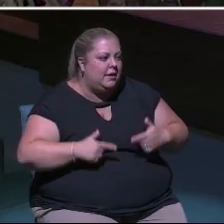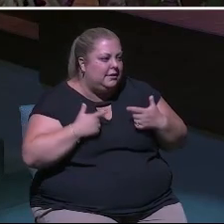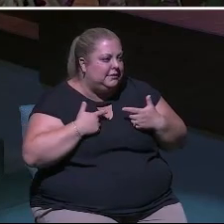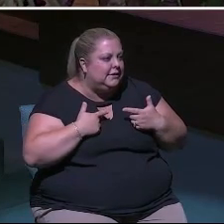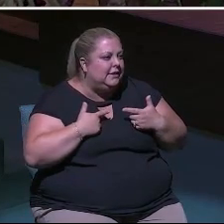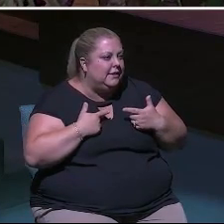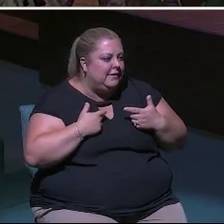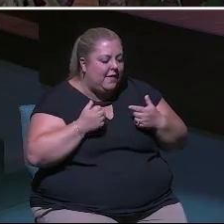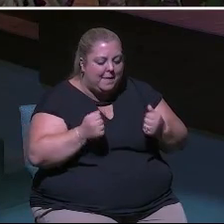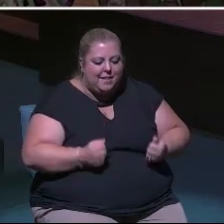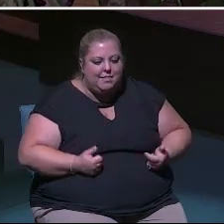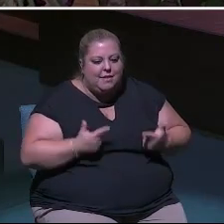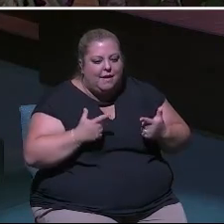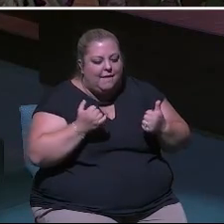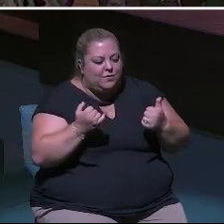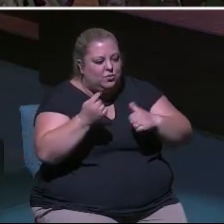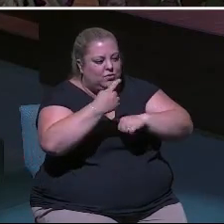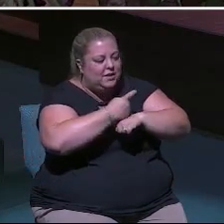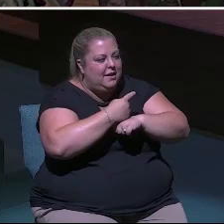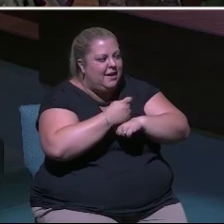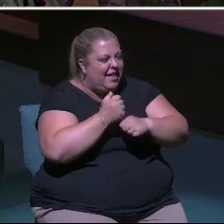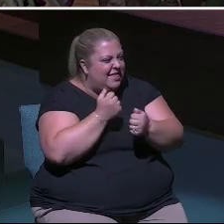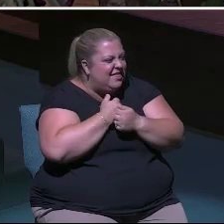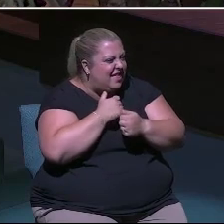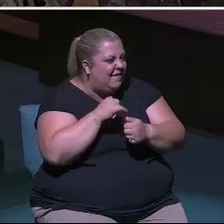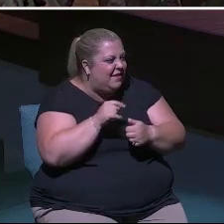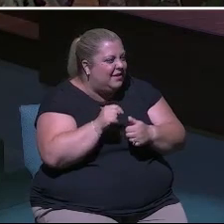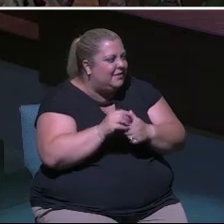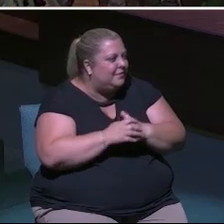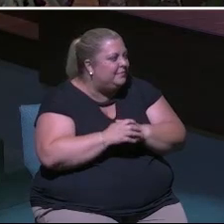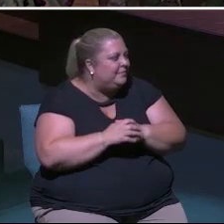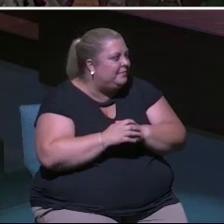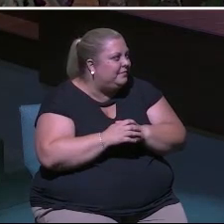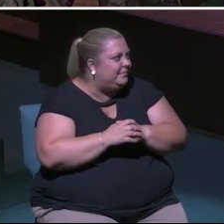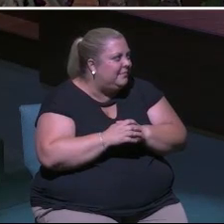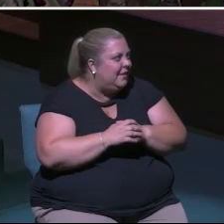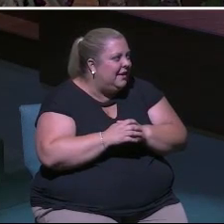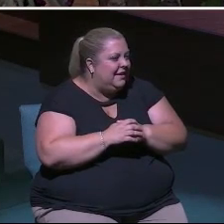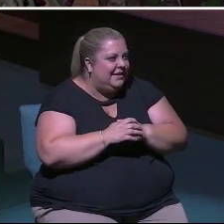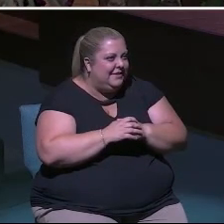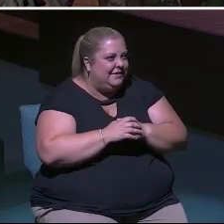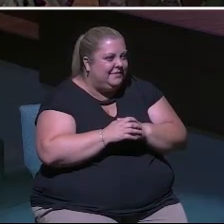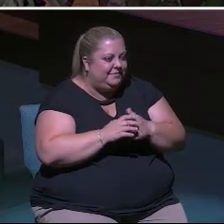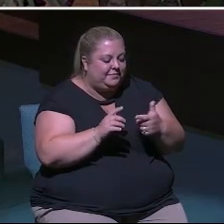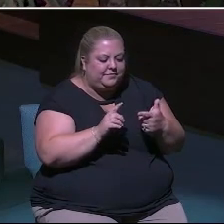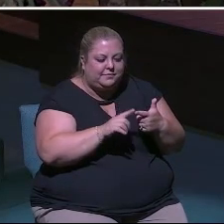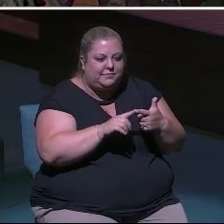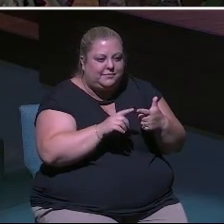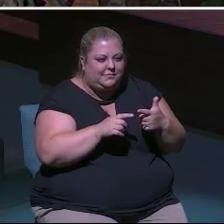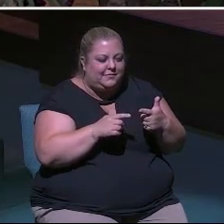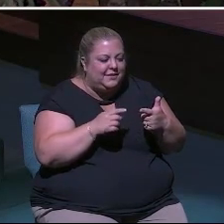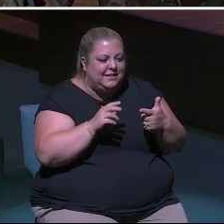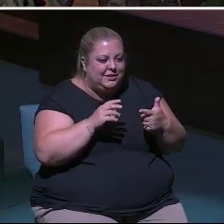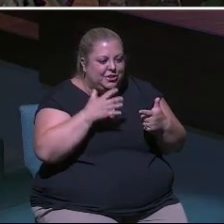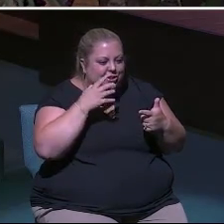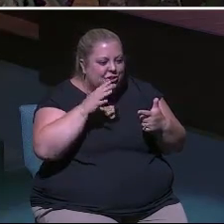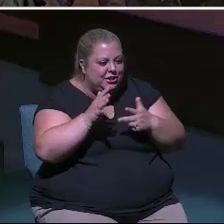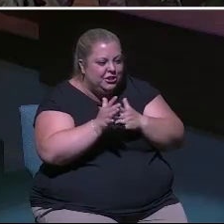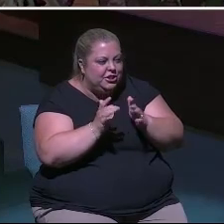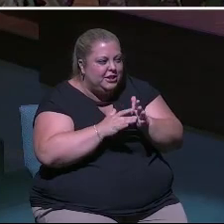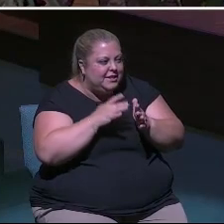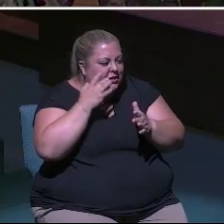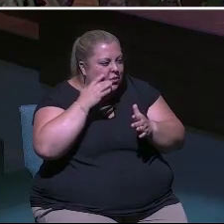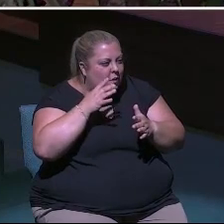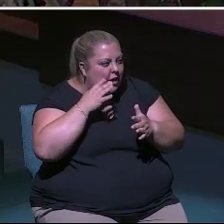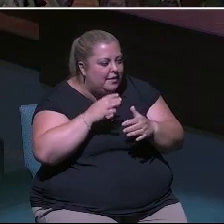alive today. I love that. I love that. Let's go on. And we hadn't even got to the second point. Jesus wept. She said, Lord, I believe that thou